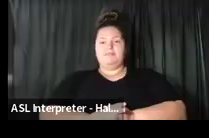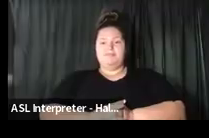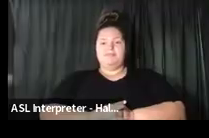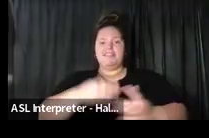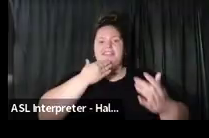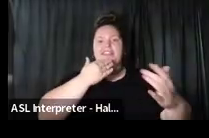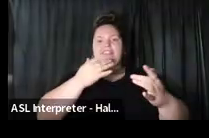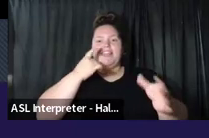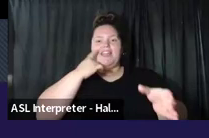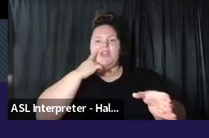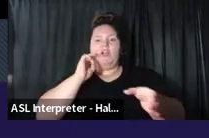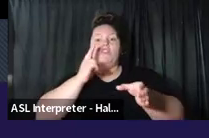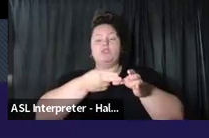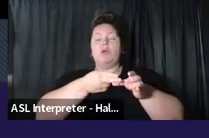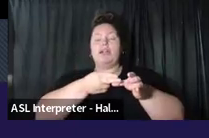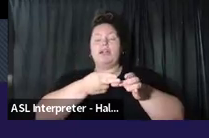us for Tech Tuesday.